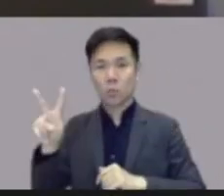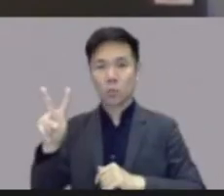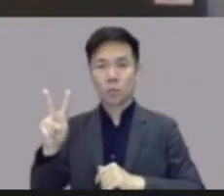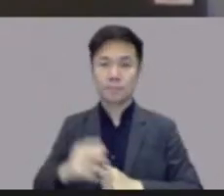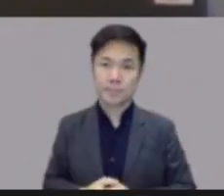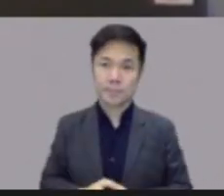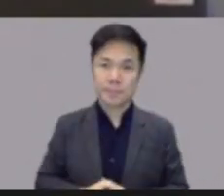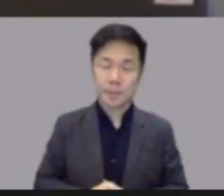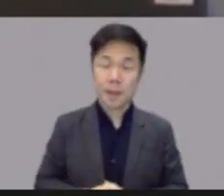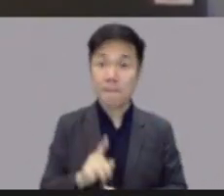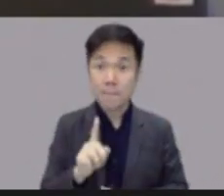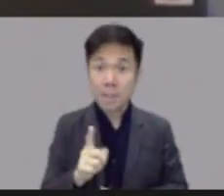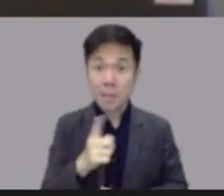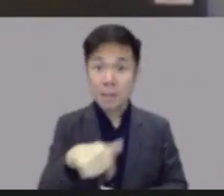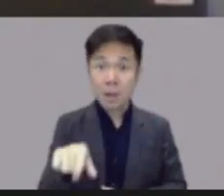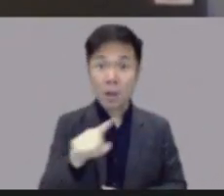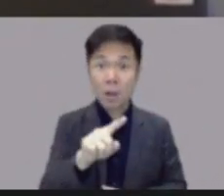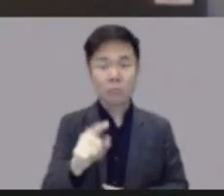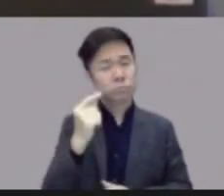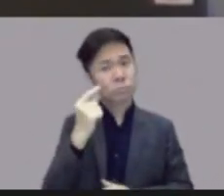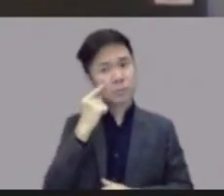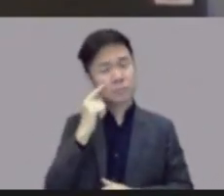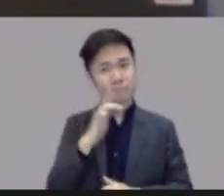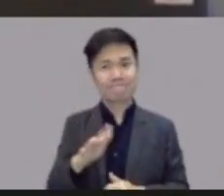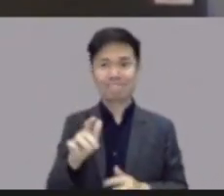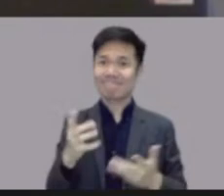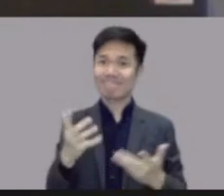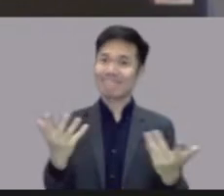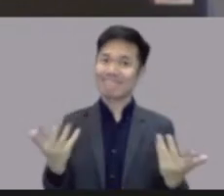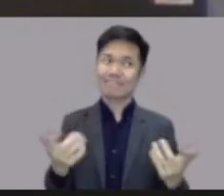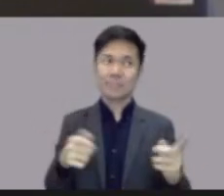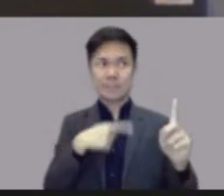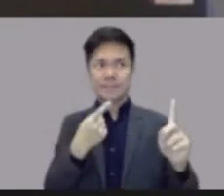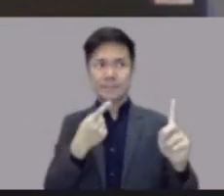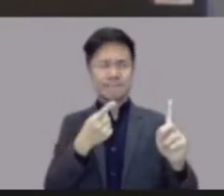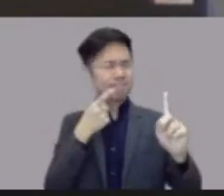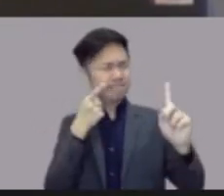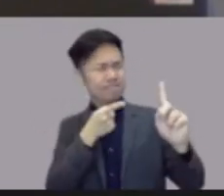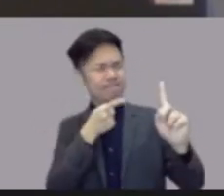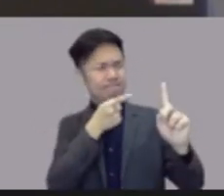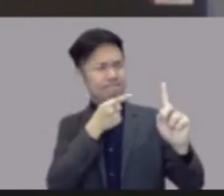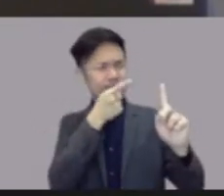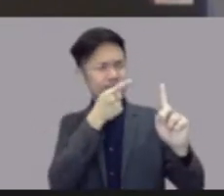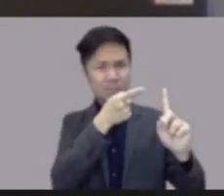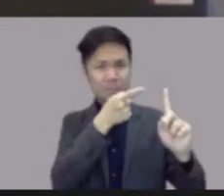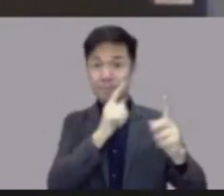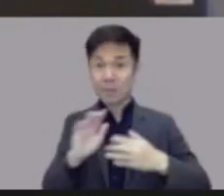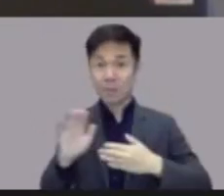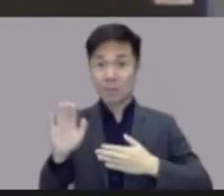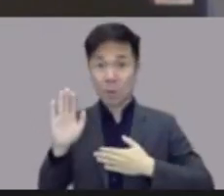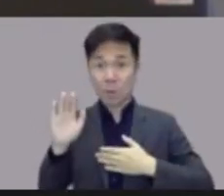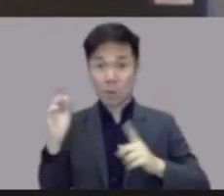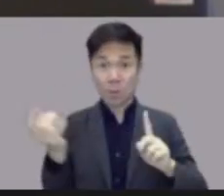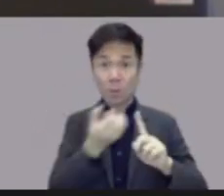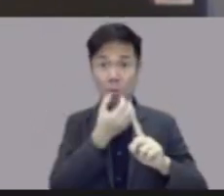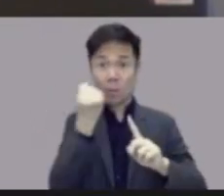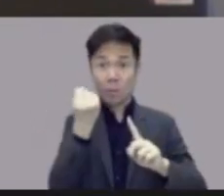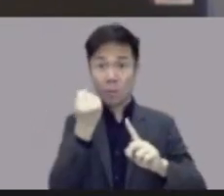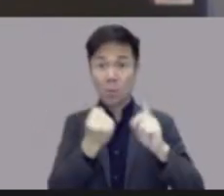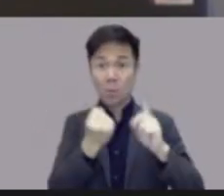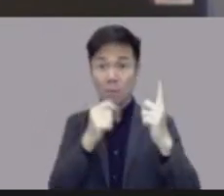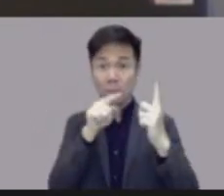across the region falls short of putting us on the 1.5 degree pathway